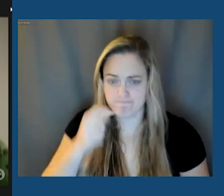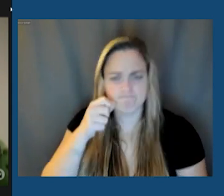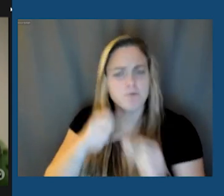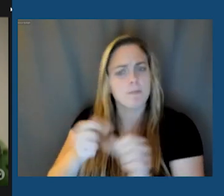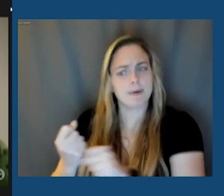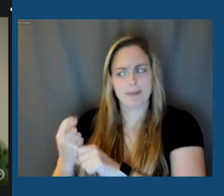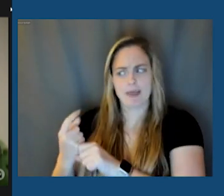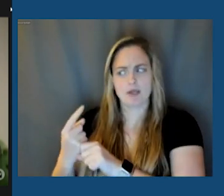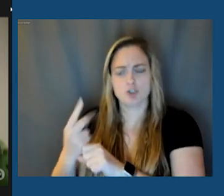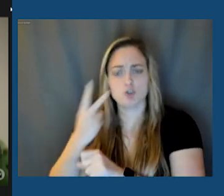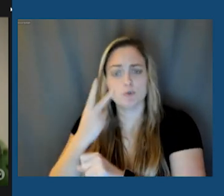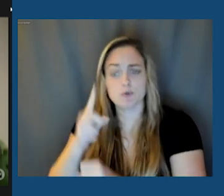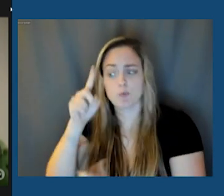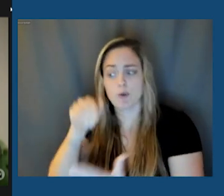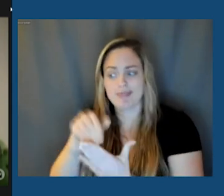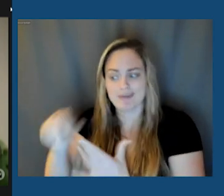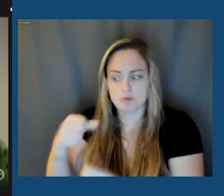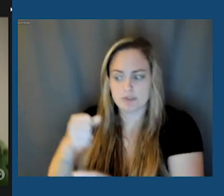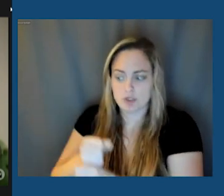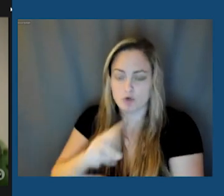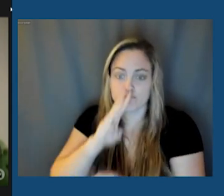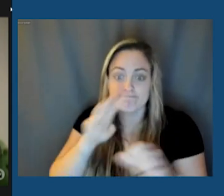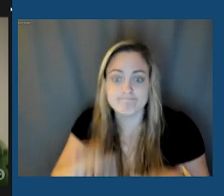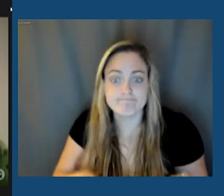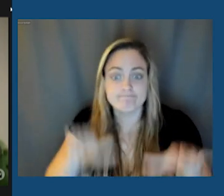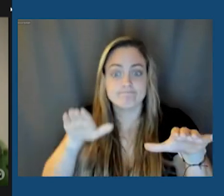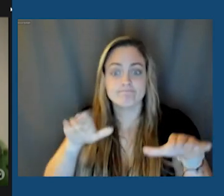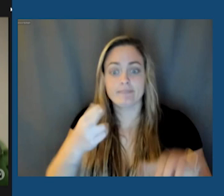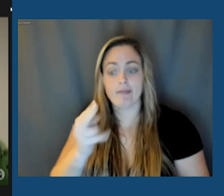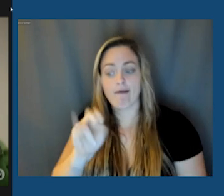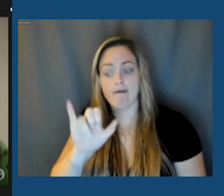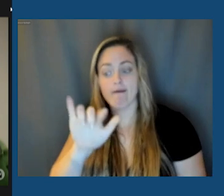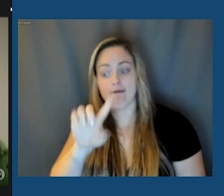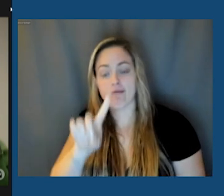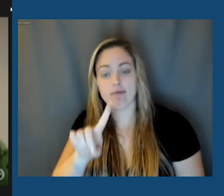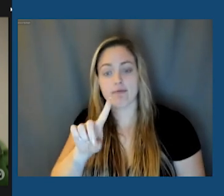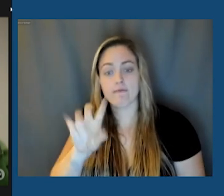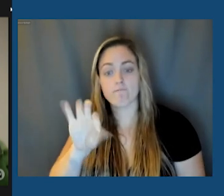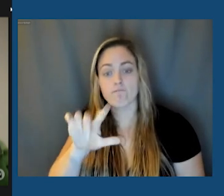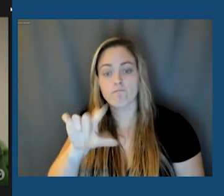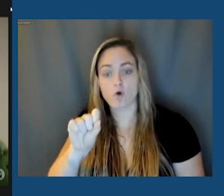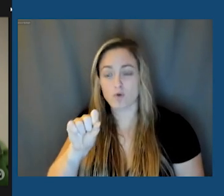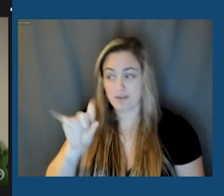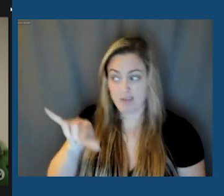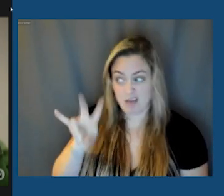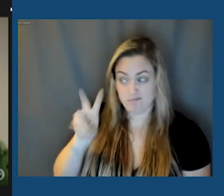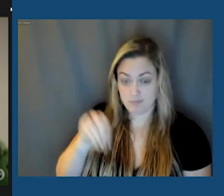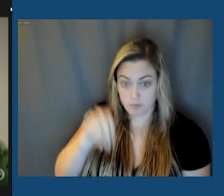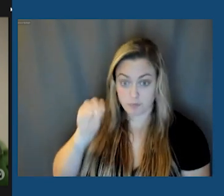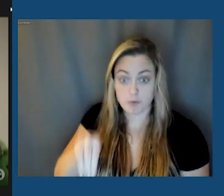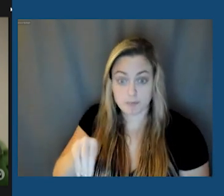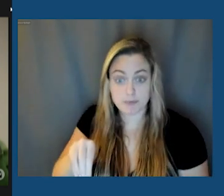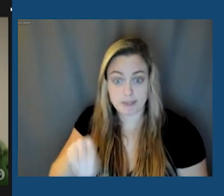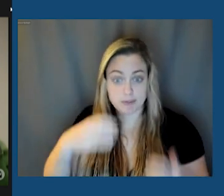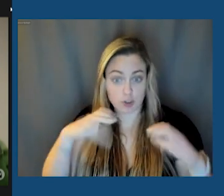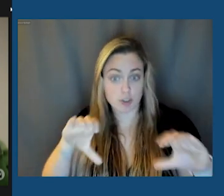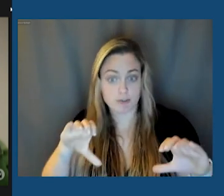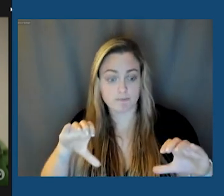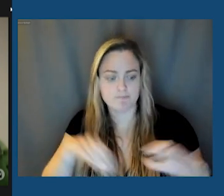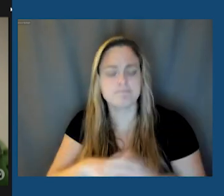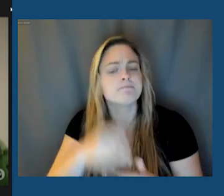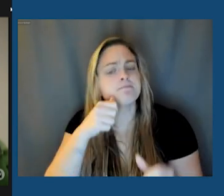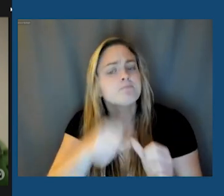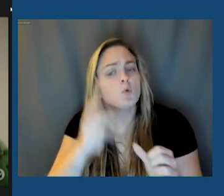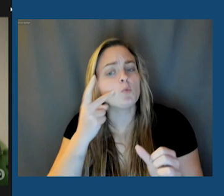saw the 1,000-year flooding event in Highland Falls. That was a 70% chance of flash flooding. Remember when we saw the